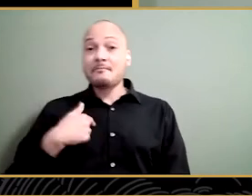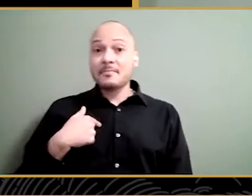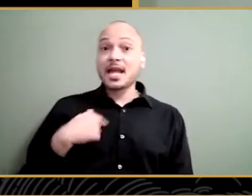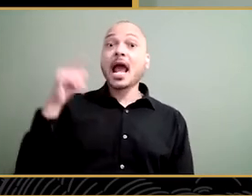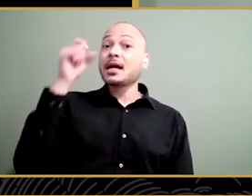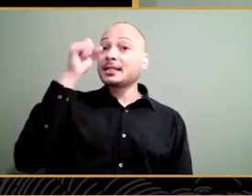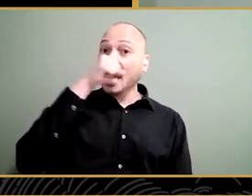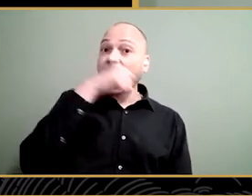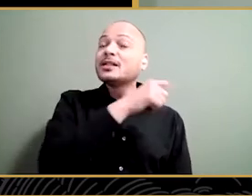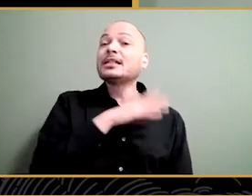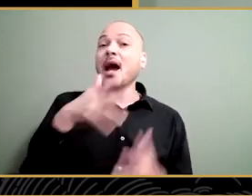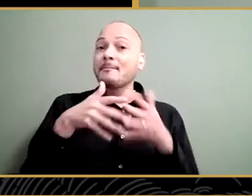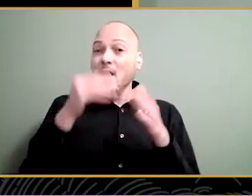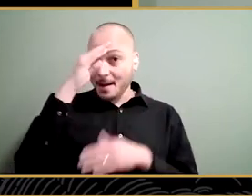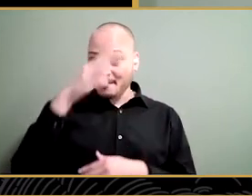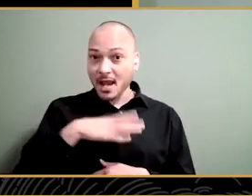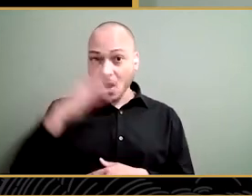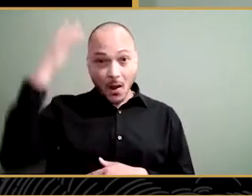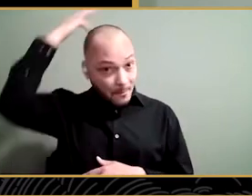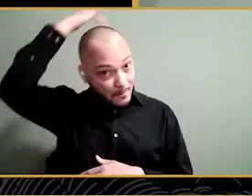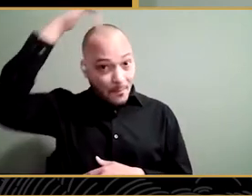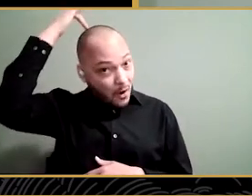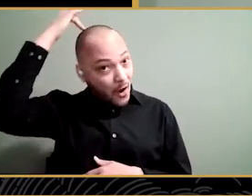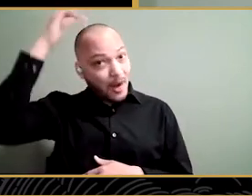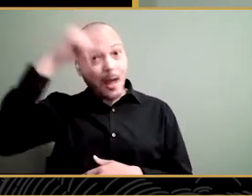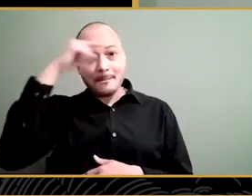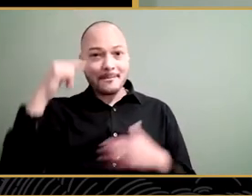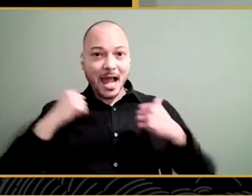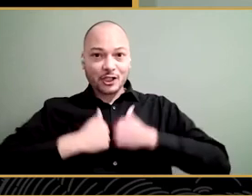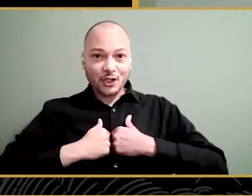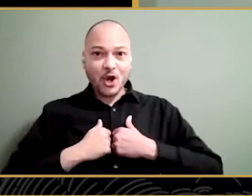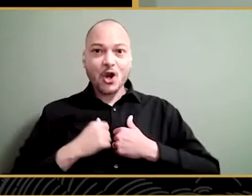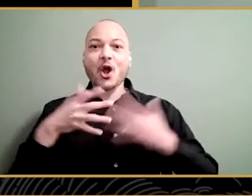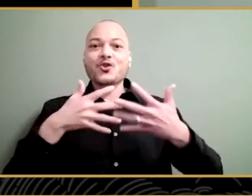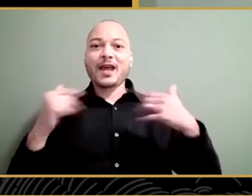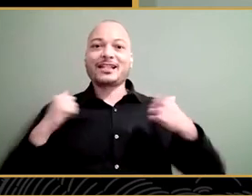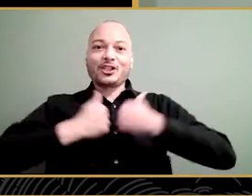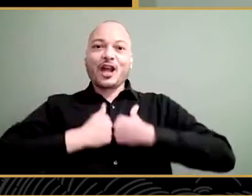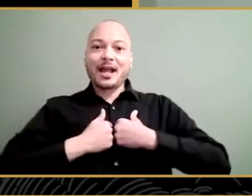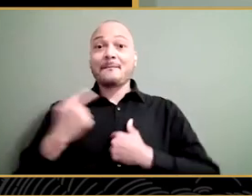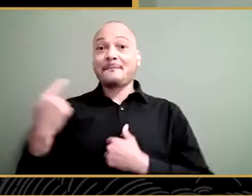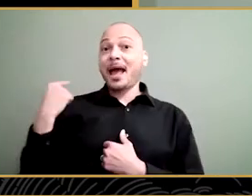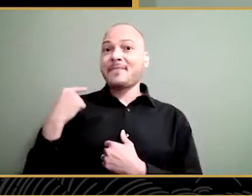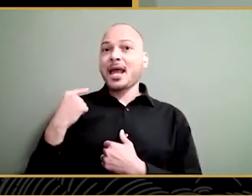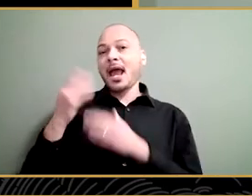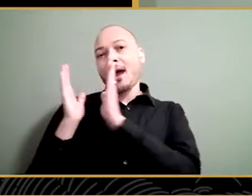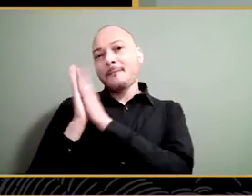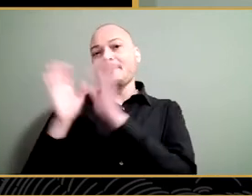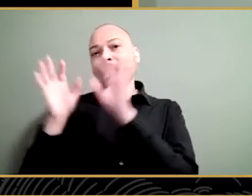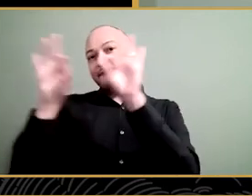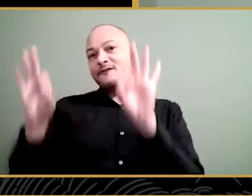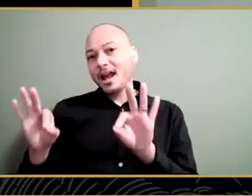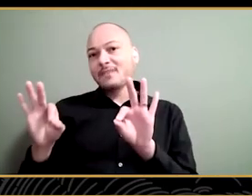wearing a black shirt and a gray jacket. Behind me are a white bed frame and a brown door and a